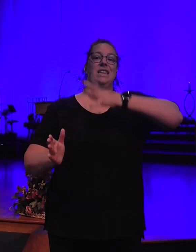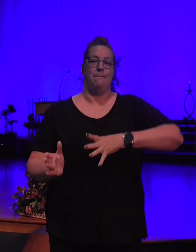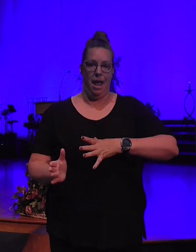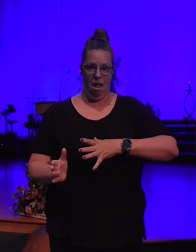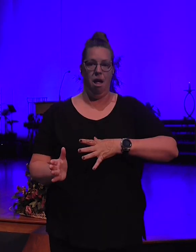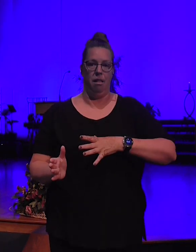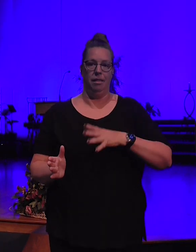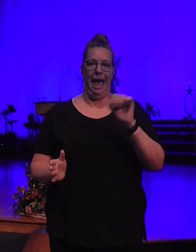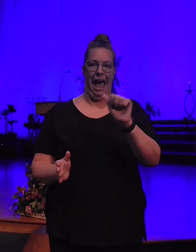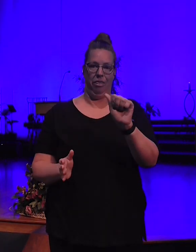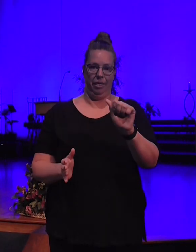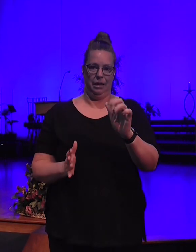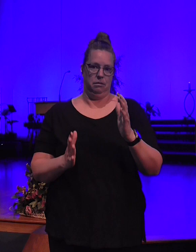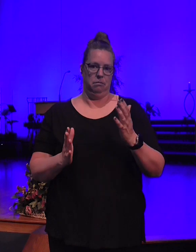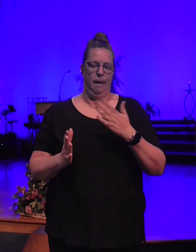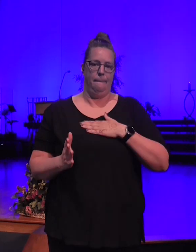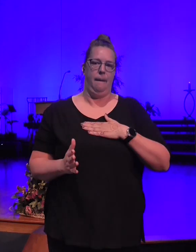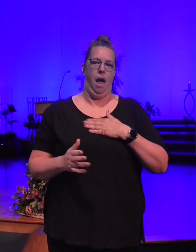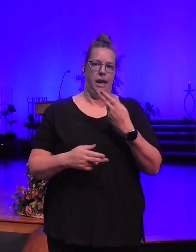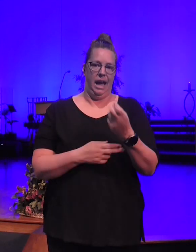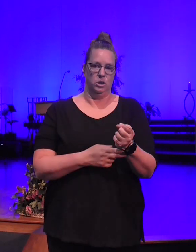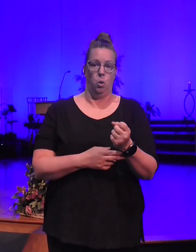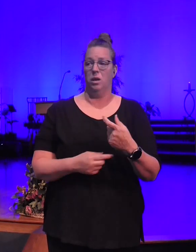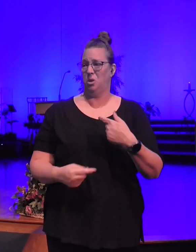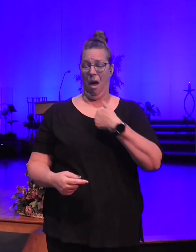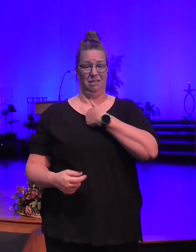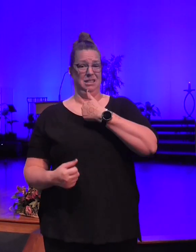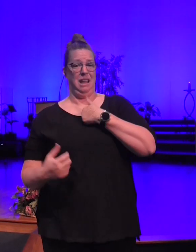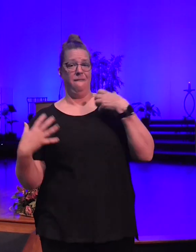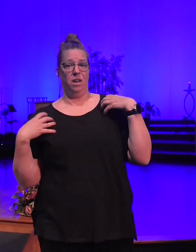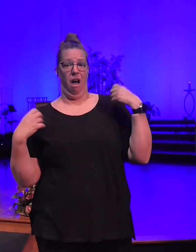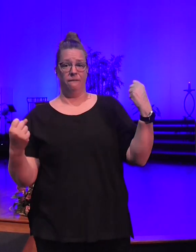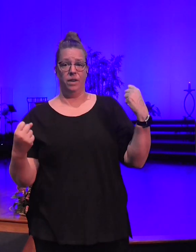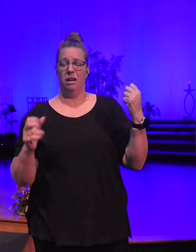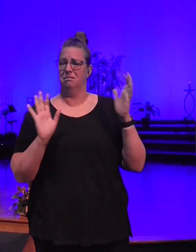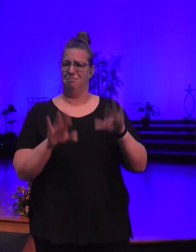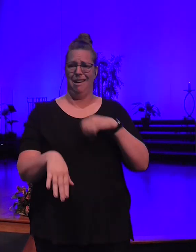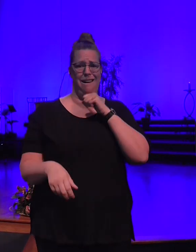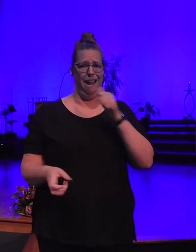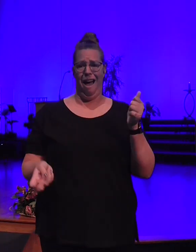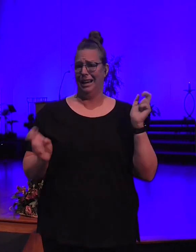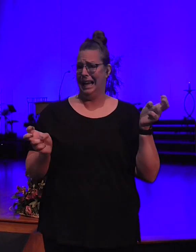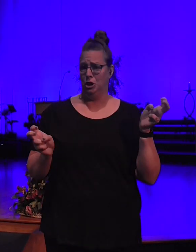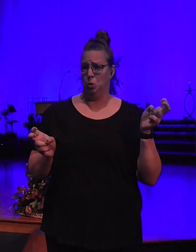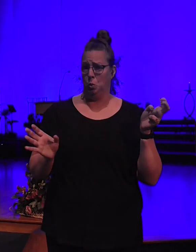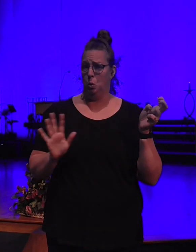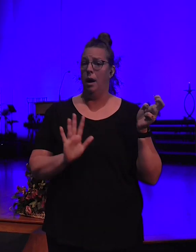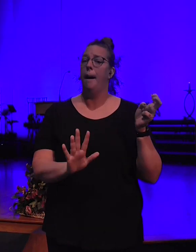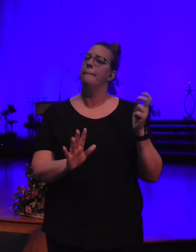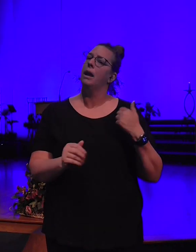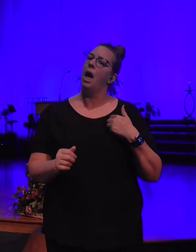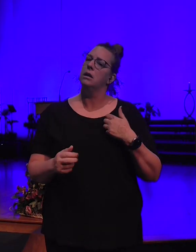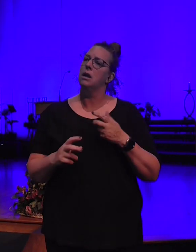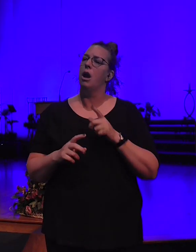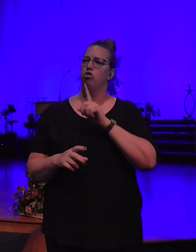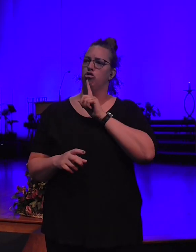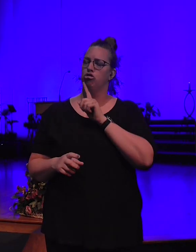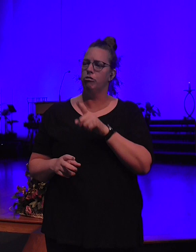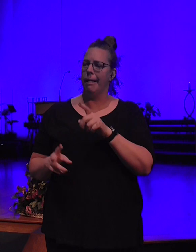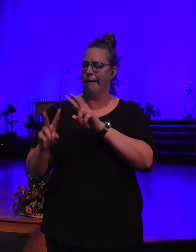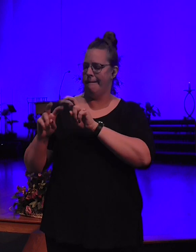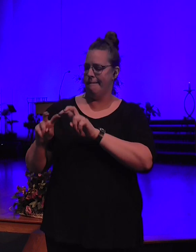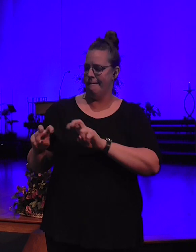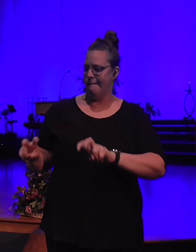school. And so I had self-confidence. That was not an issue at all. But as I started looking at this topic